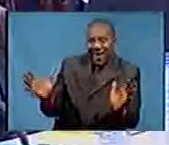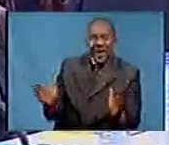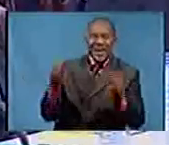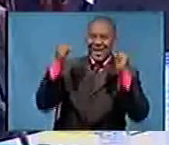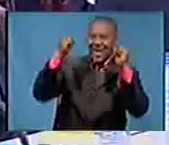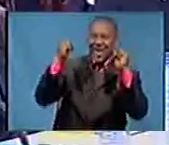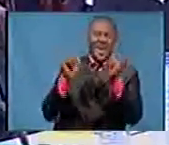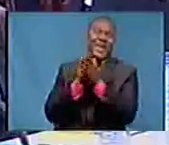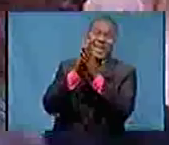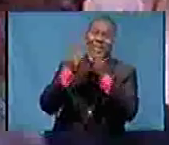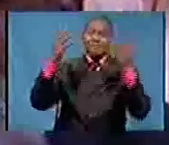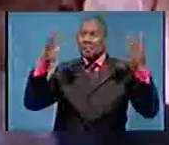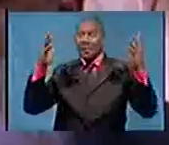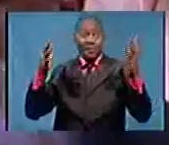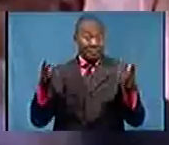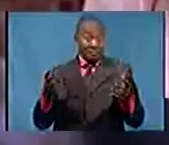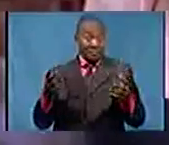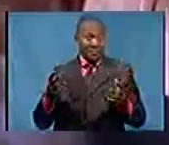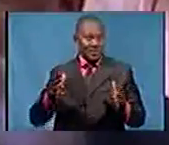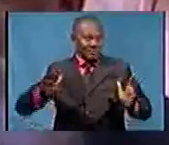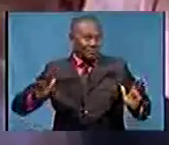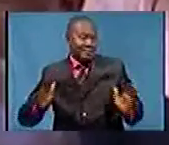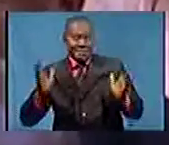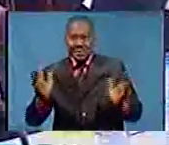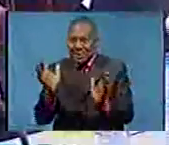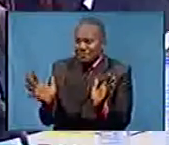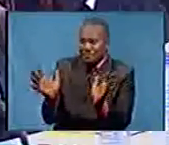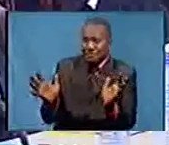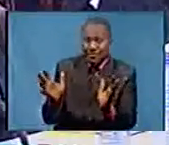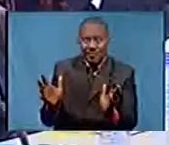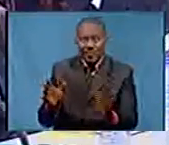and shout. And you keep on saying, giving more blows.